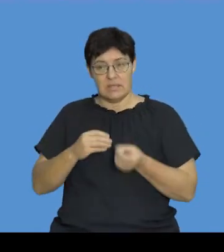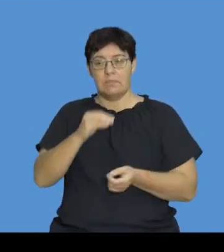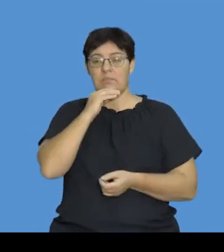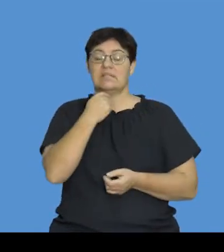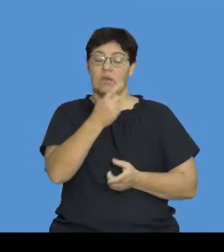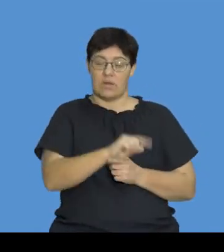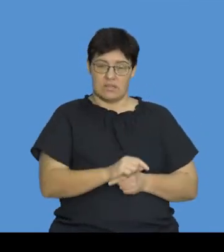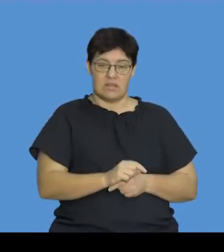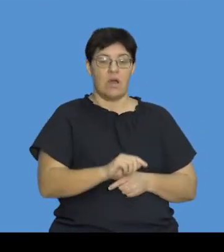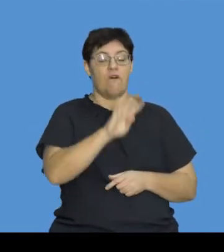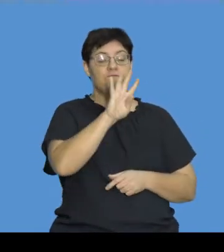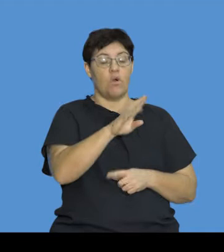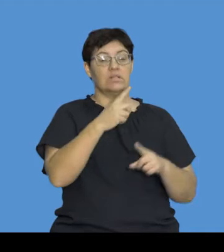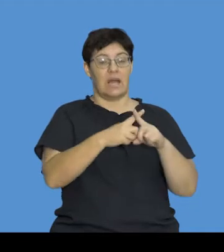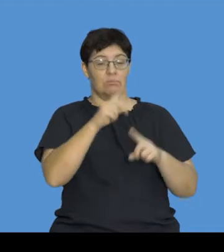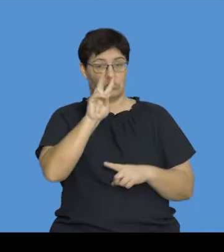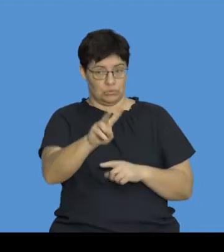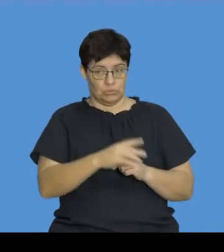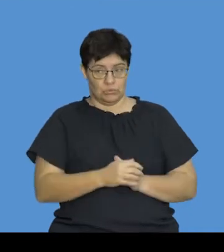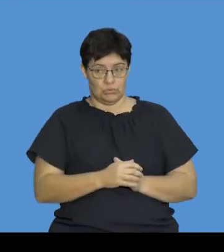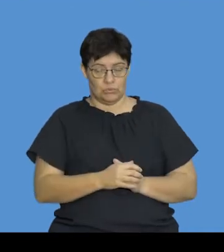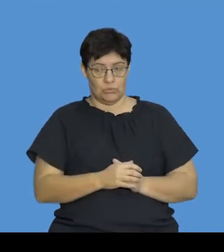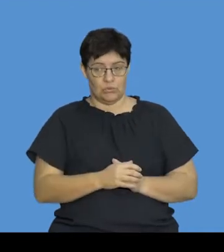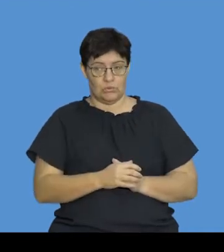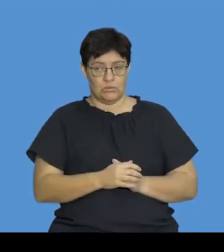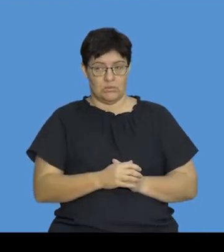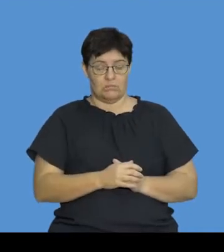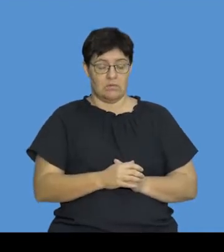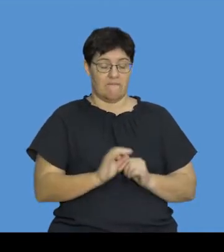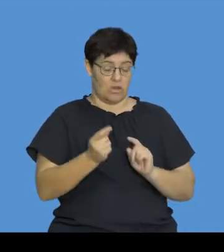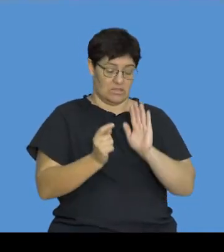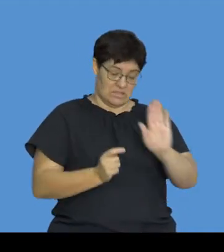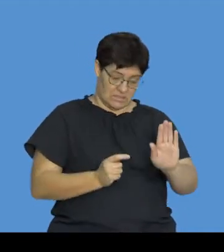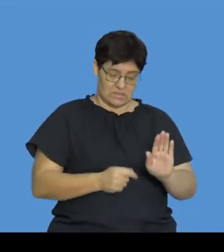I will say the 4 multiplied by 2, which will give me the first part